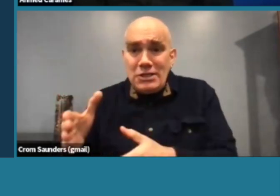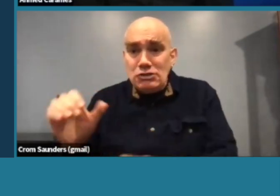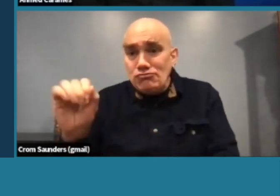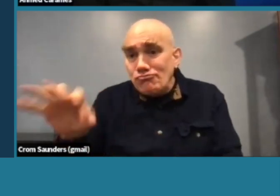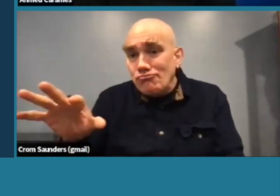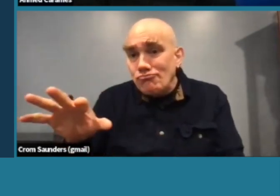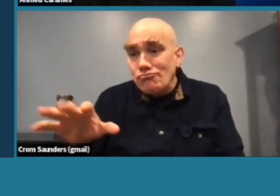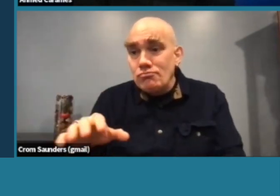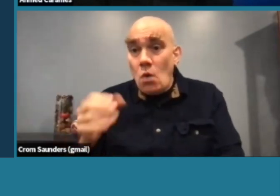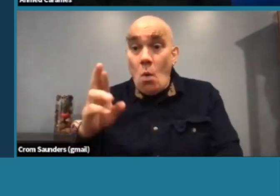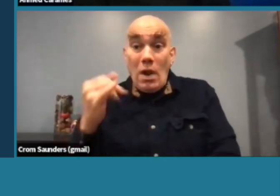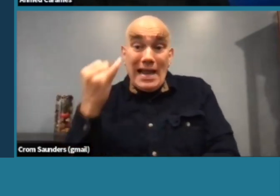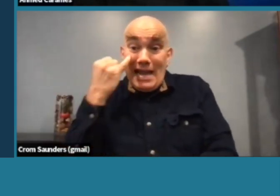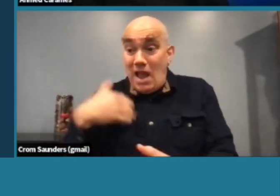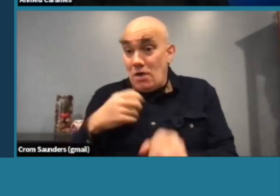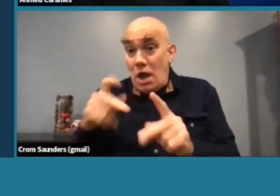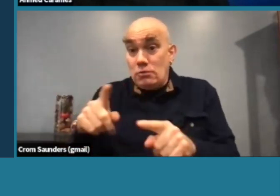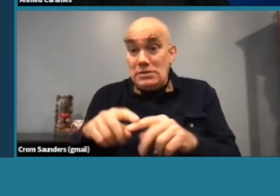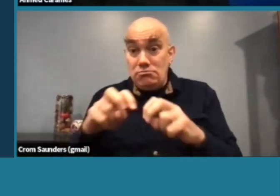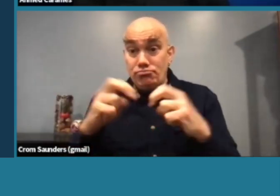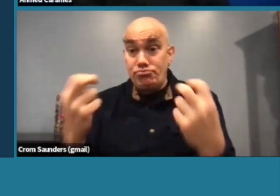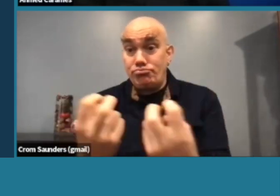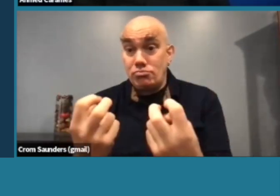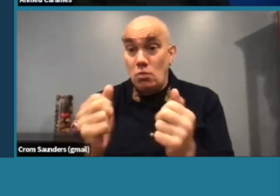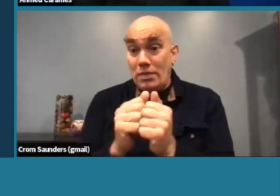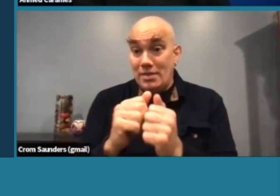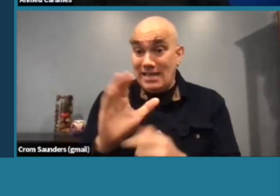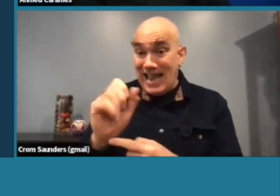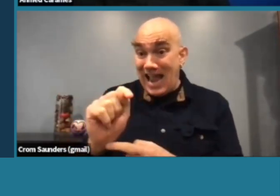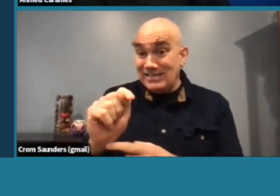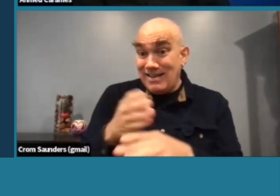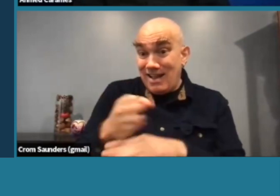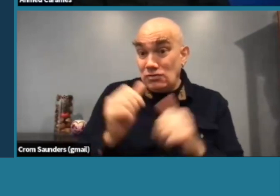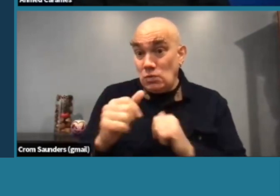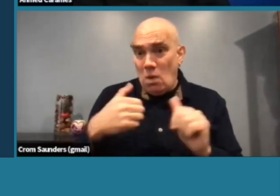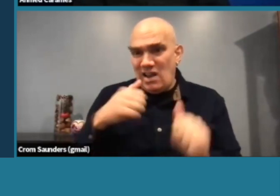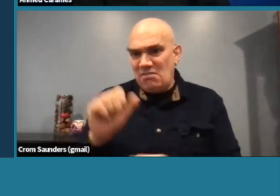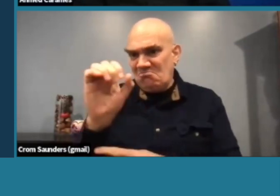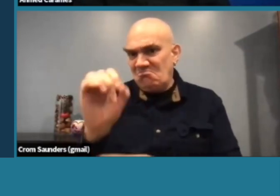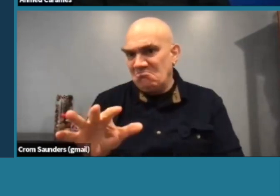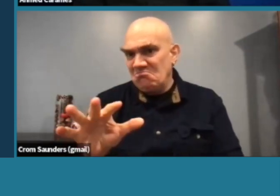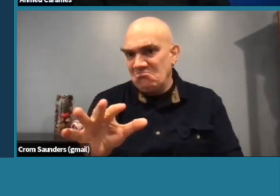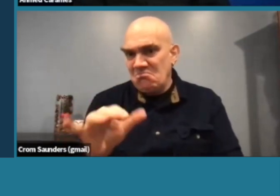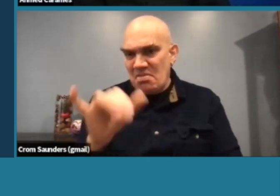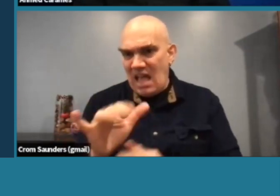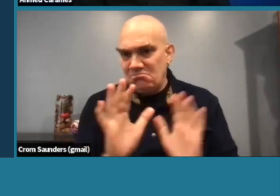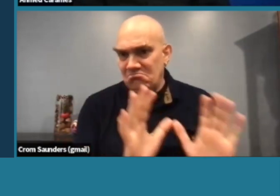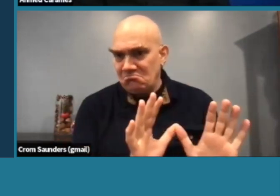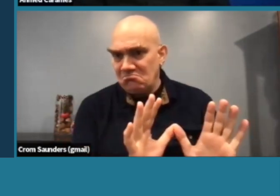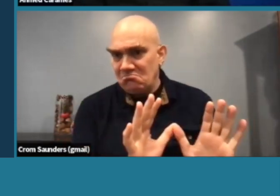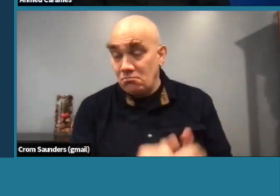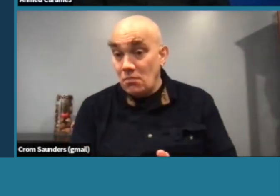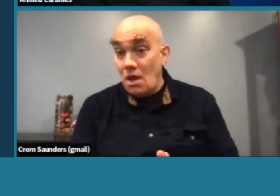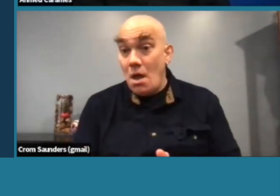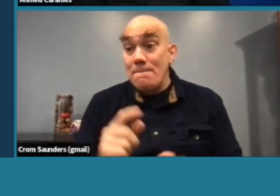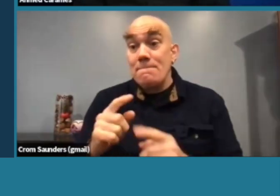talk to the director or the stage manager, the house manager. If I'm able to maybe have a conversation with the